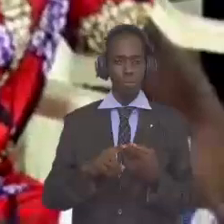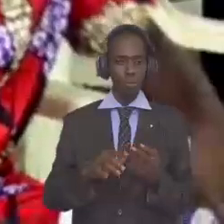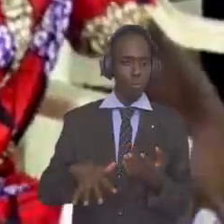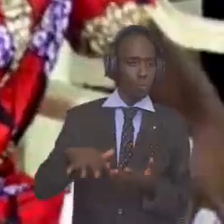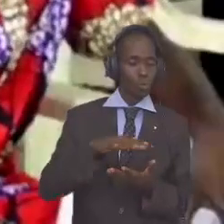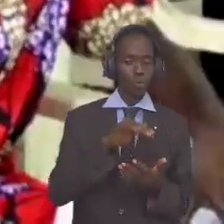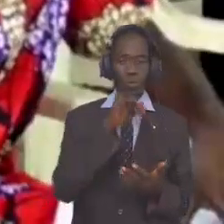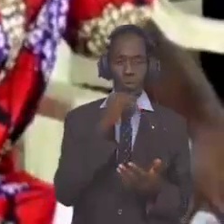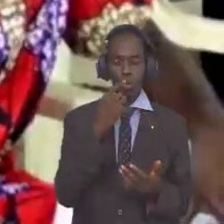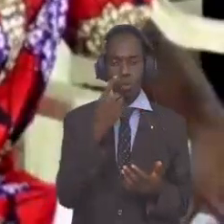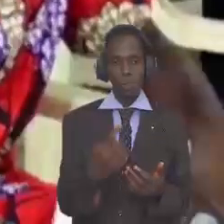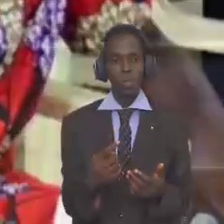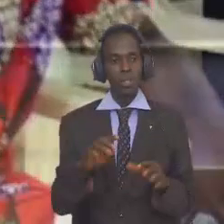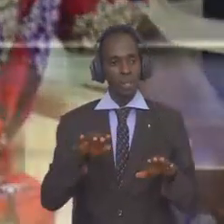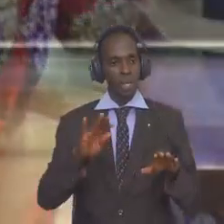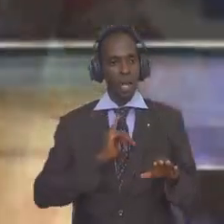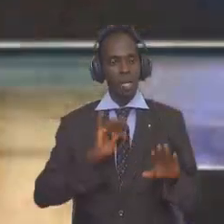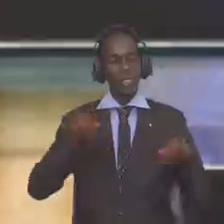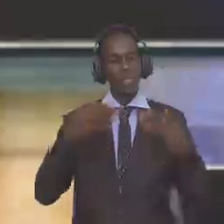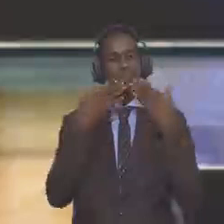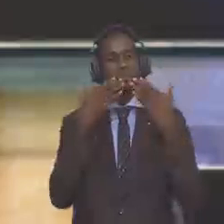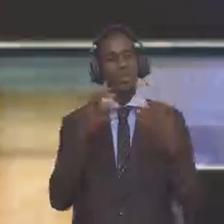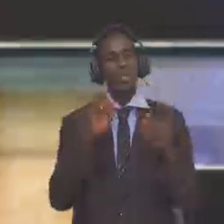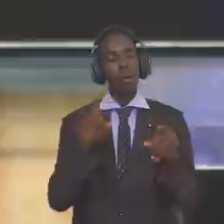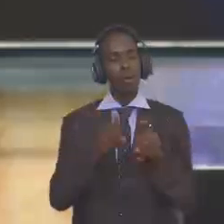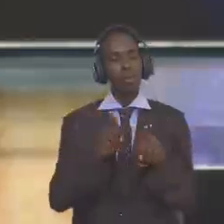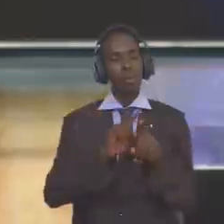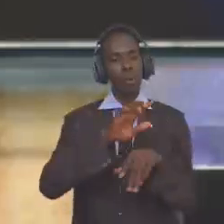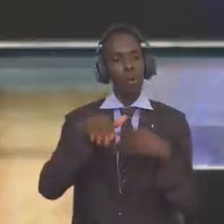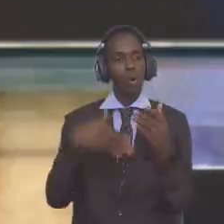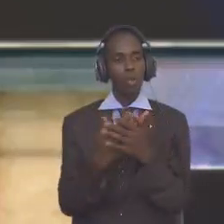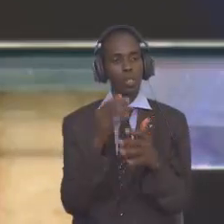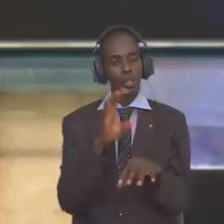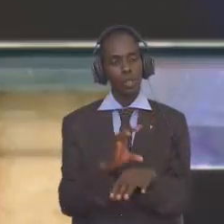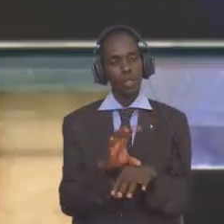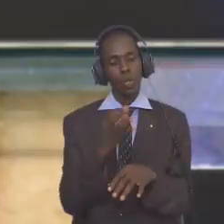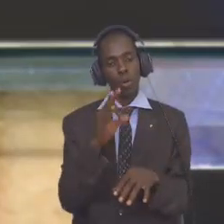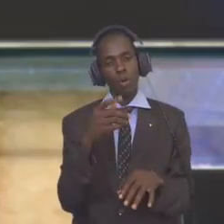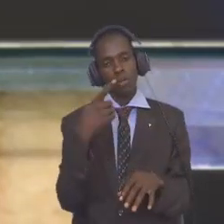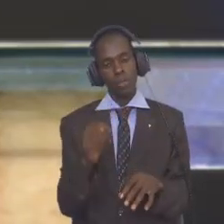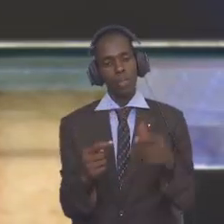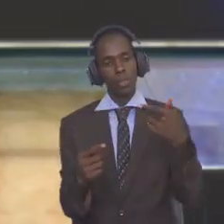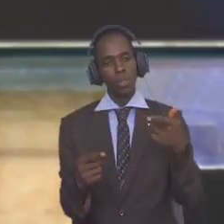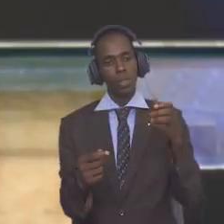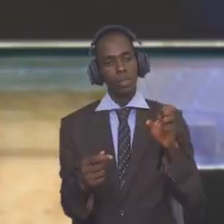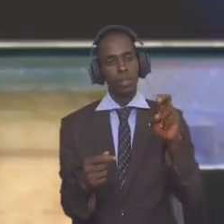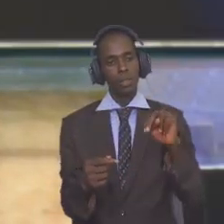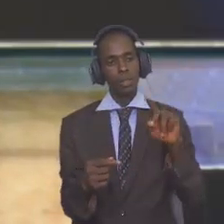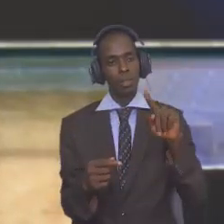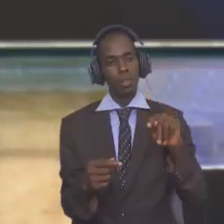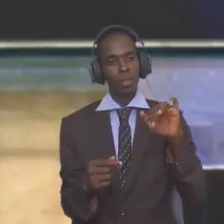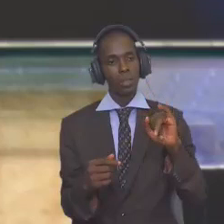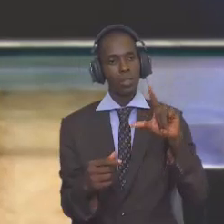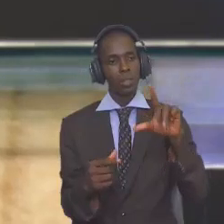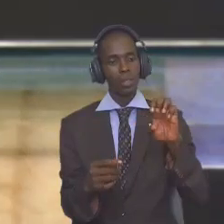give thanks, but also all the churches of the Gentiles. Look at verse 5.